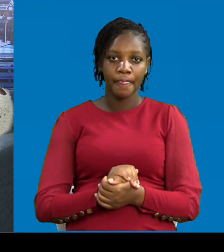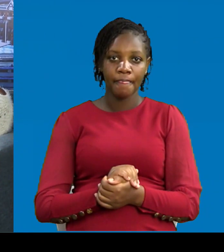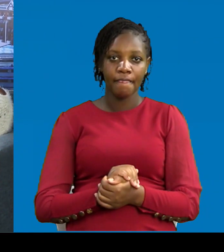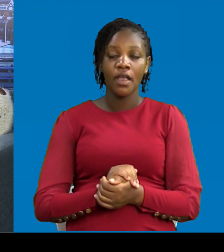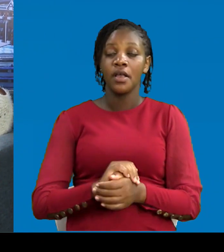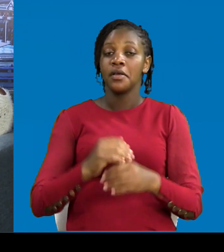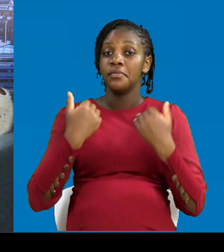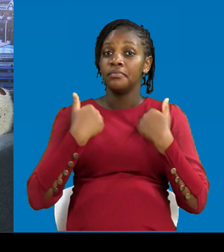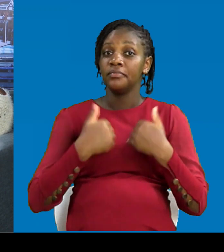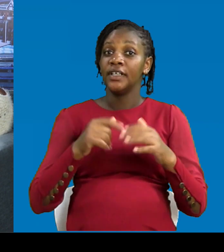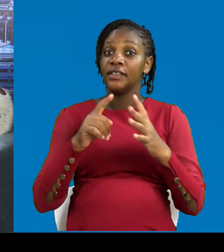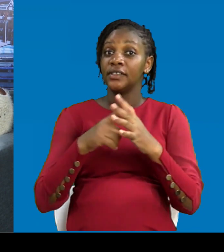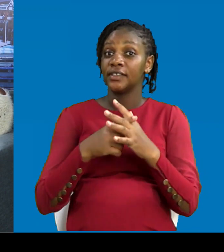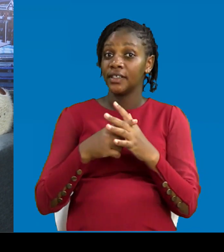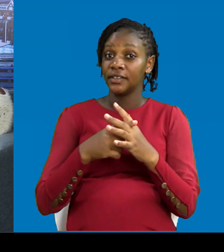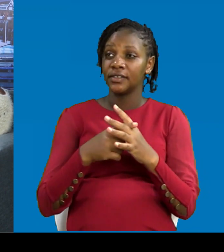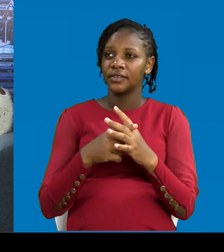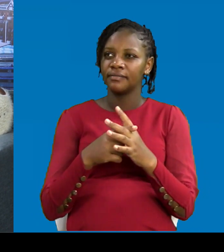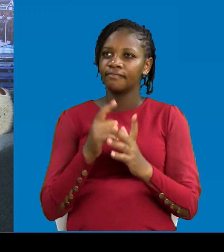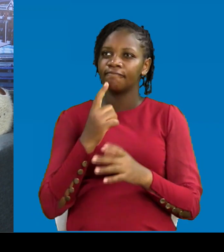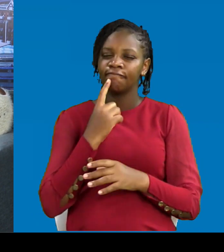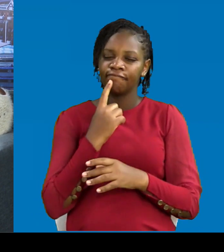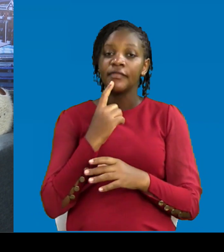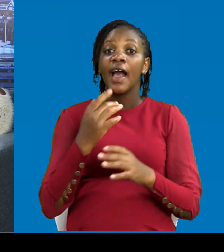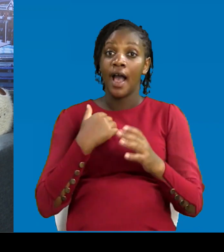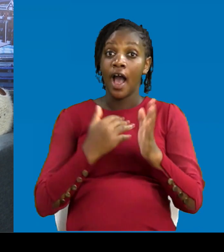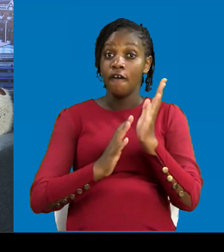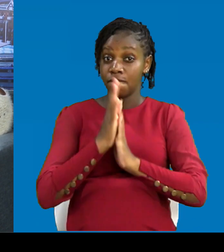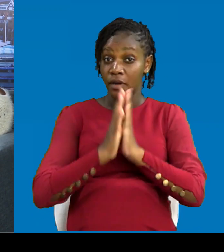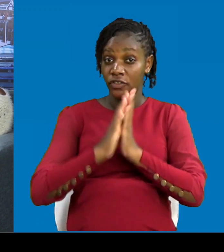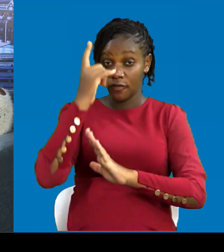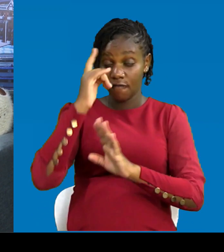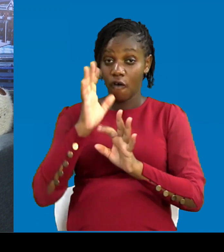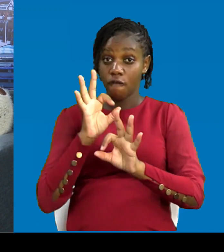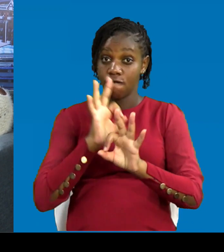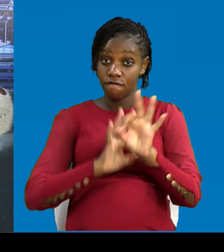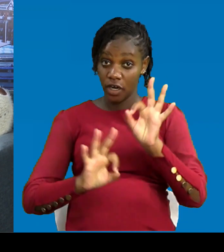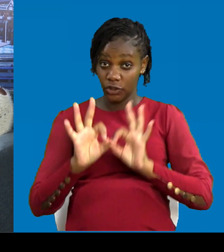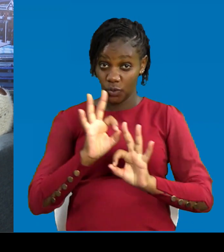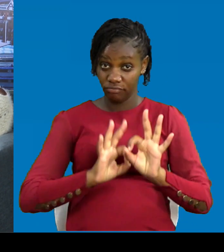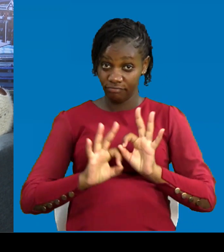I started first. Okay, I have a passion for fashion, definitely.